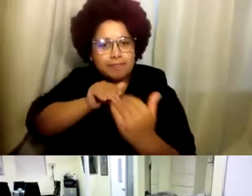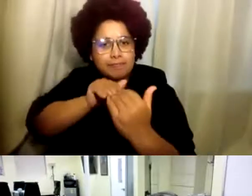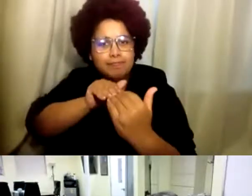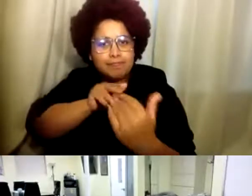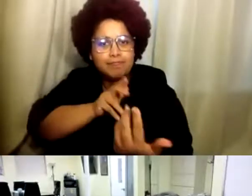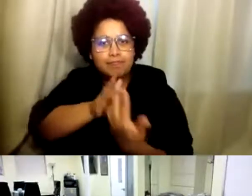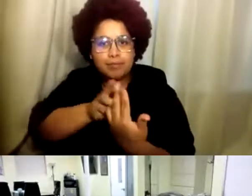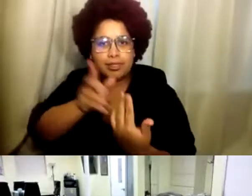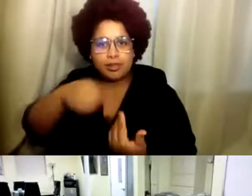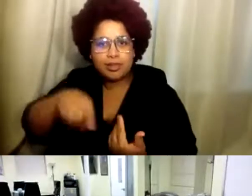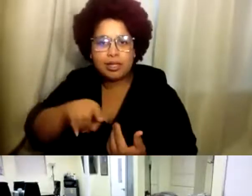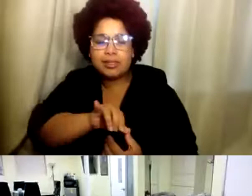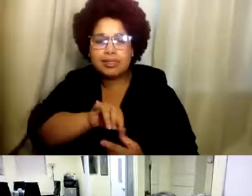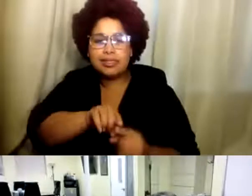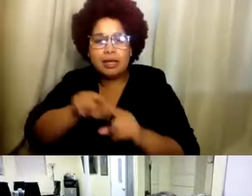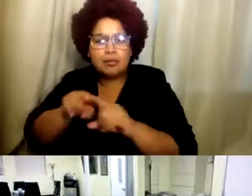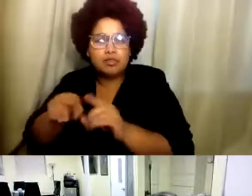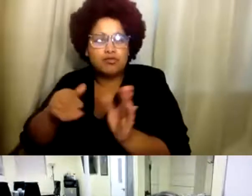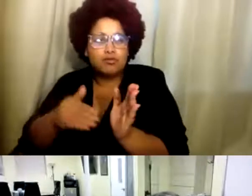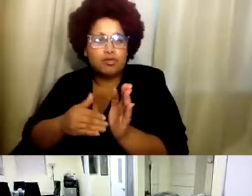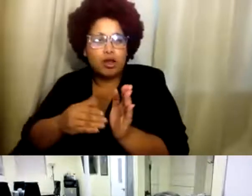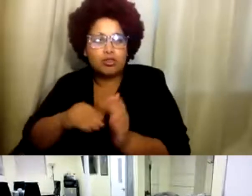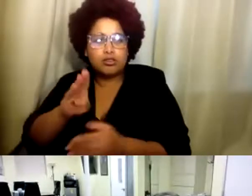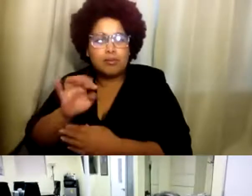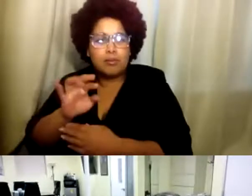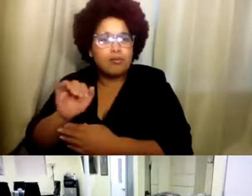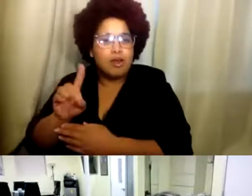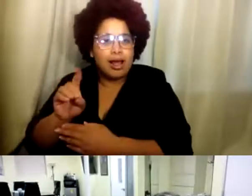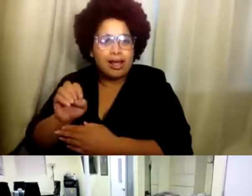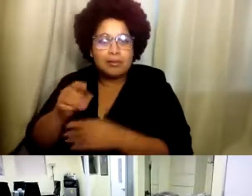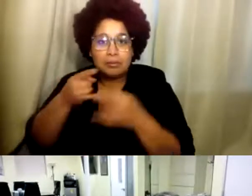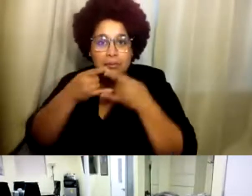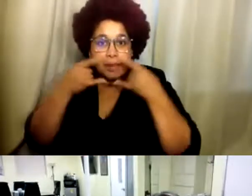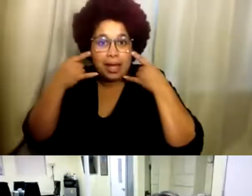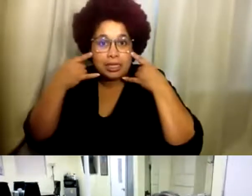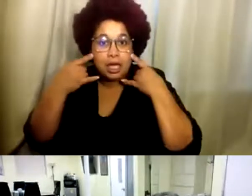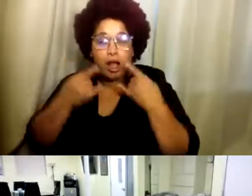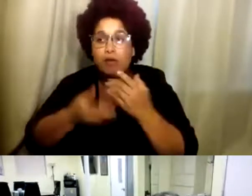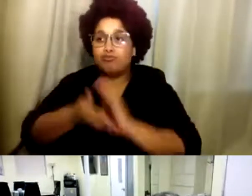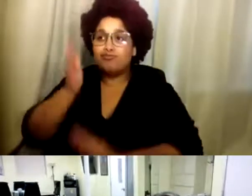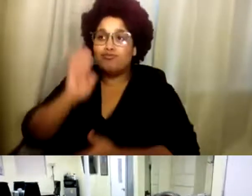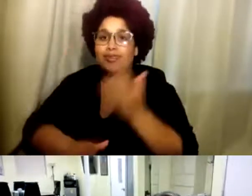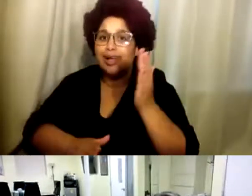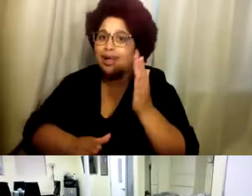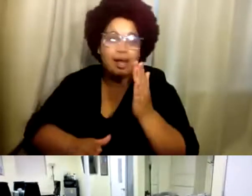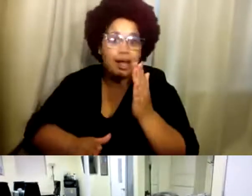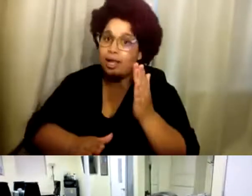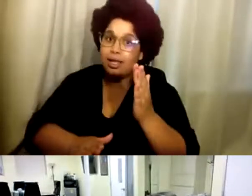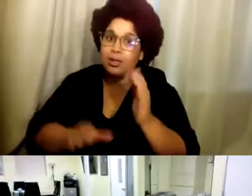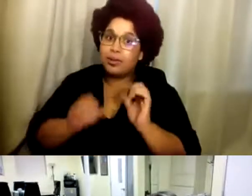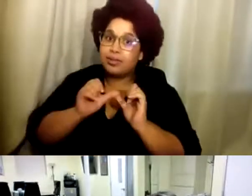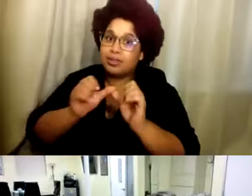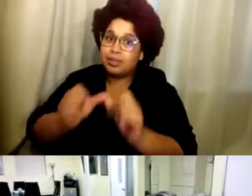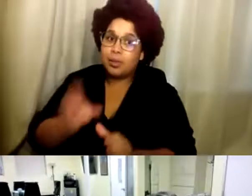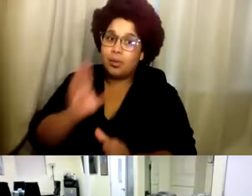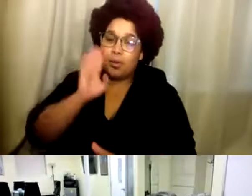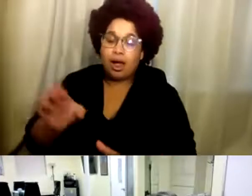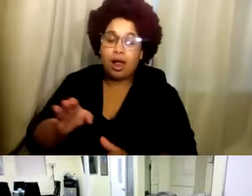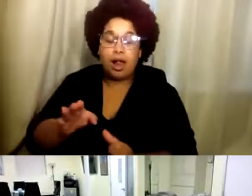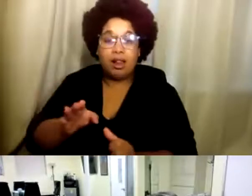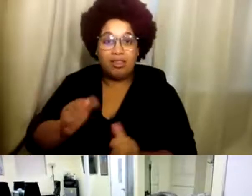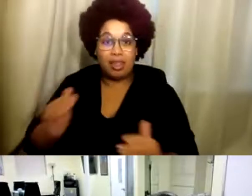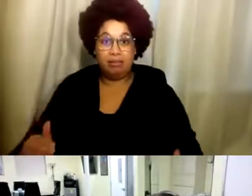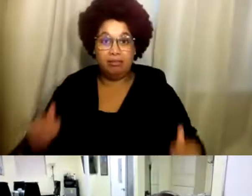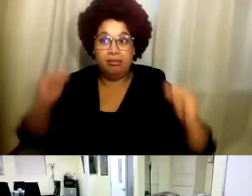Because as Dr. Bride has said to us, masking is not going to go away. It's here. The elevation of universal